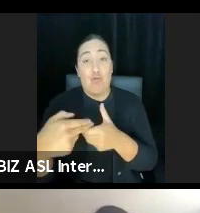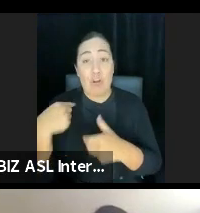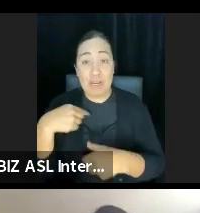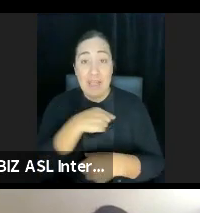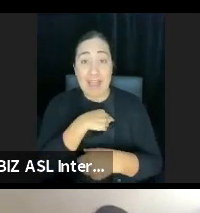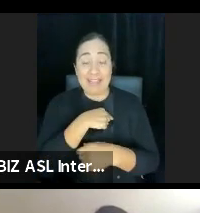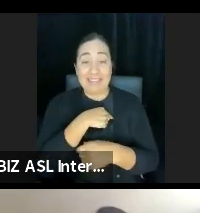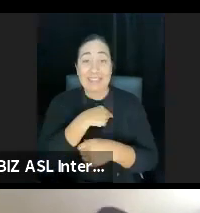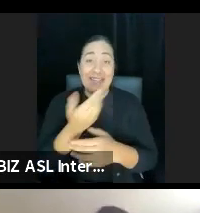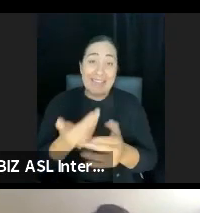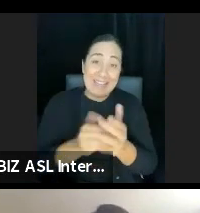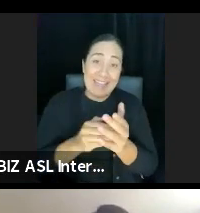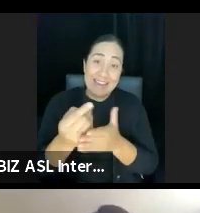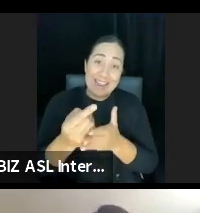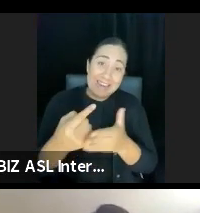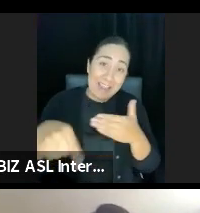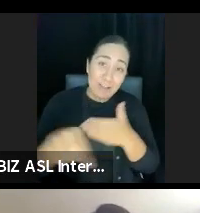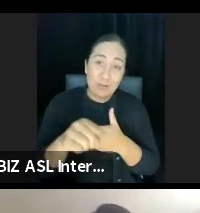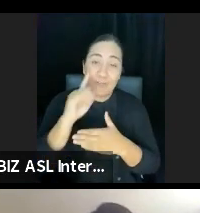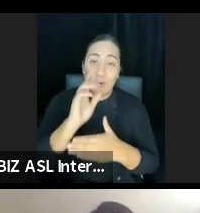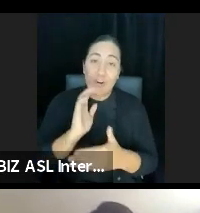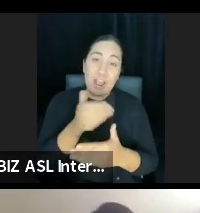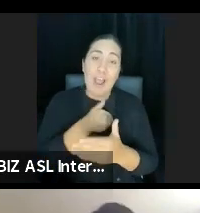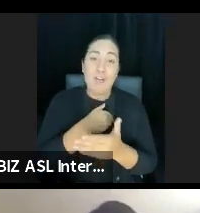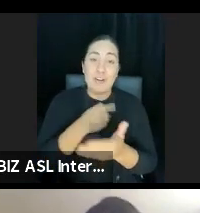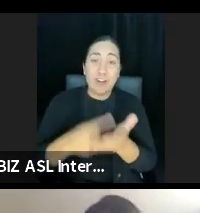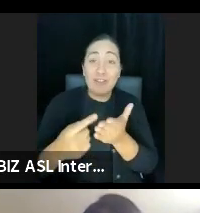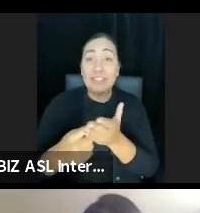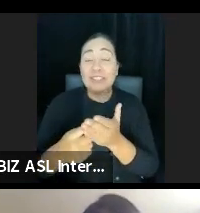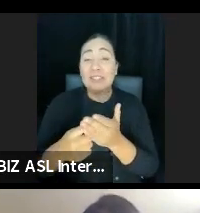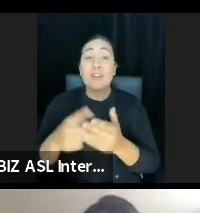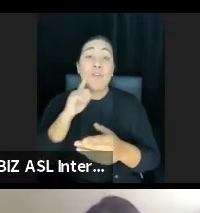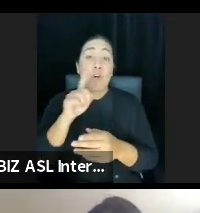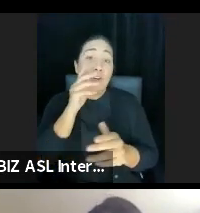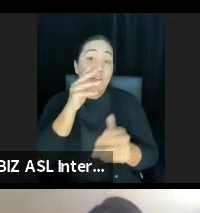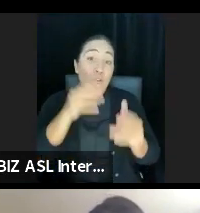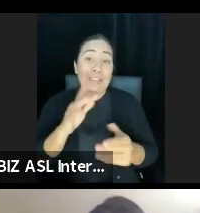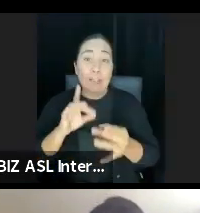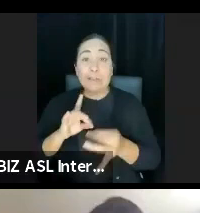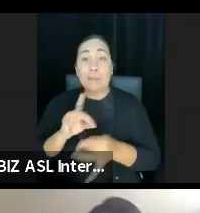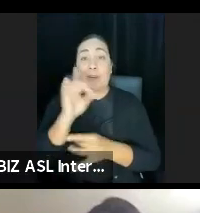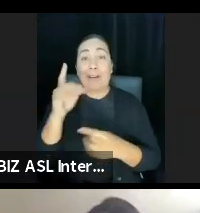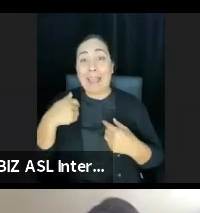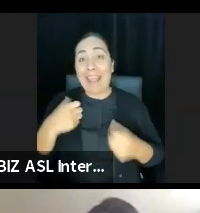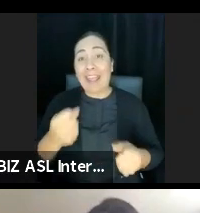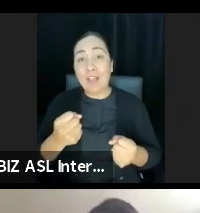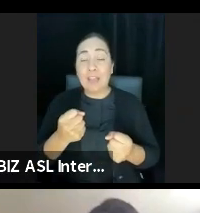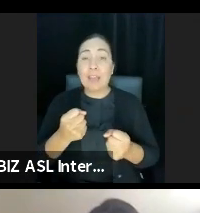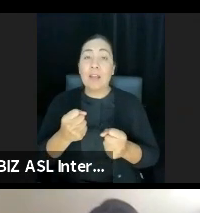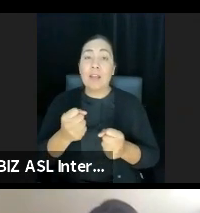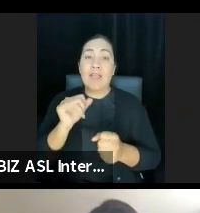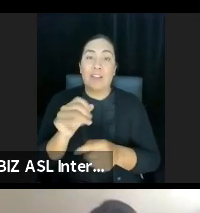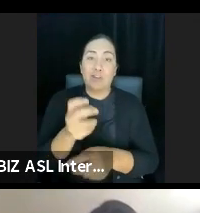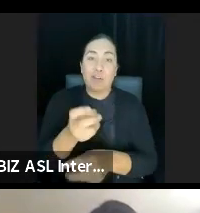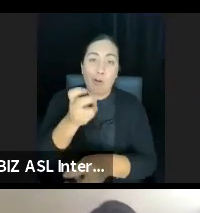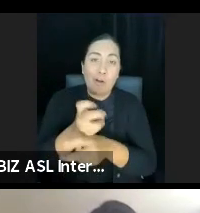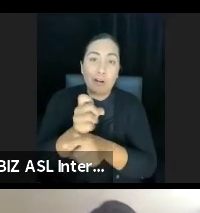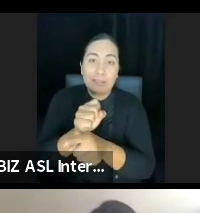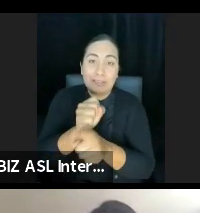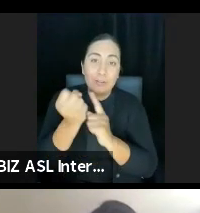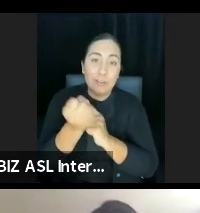spirits. All of these conversations are attending to our spirits, but yes, healing and enduring time at this during